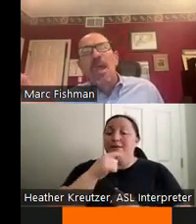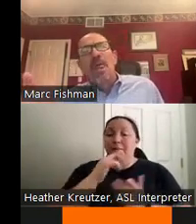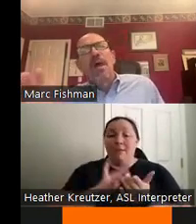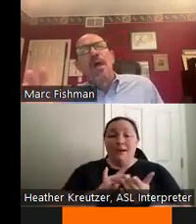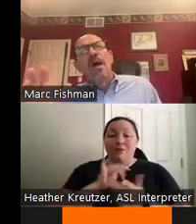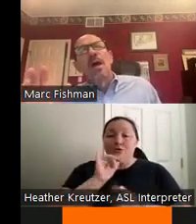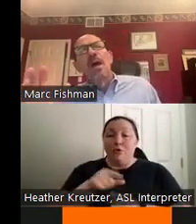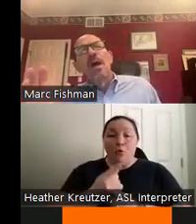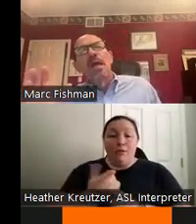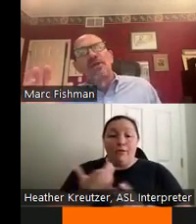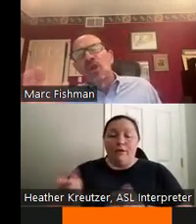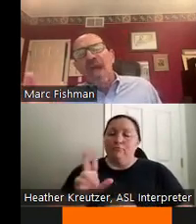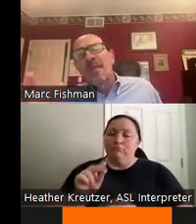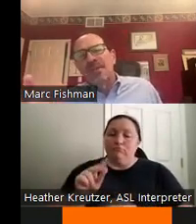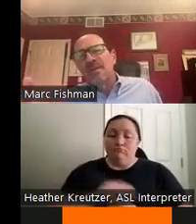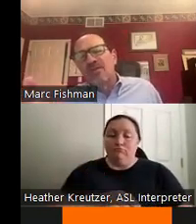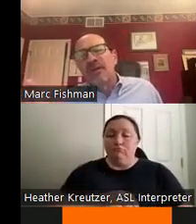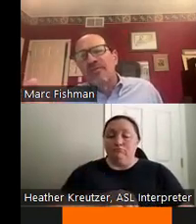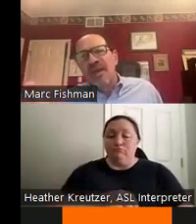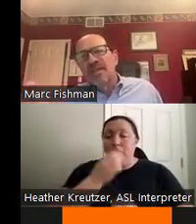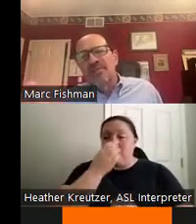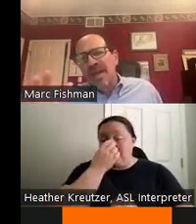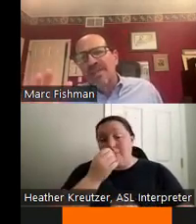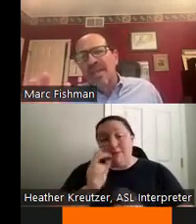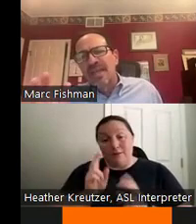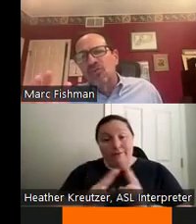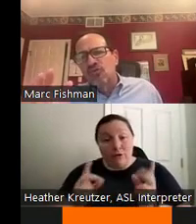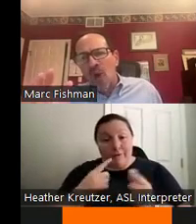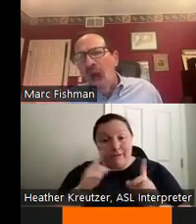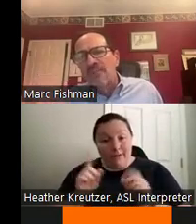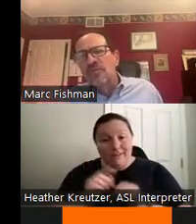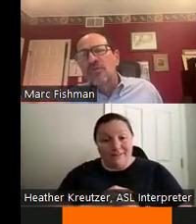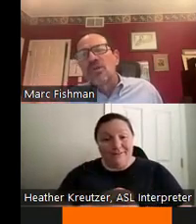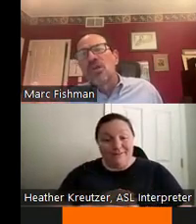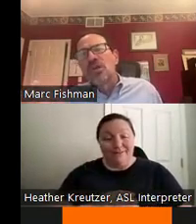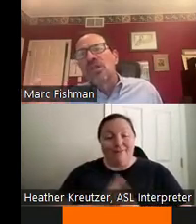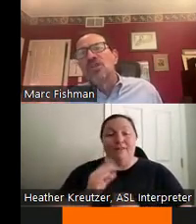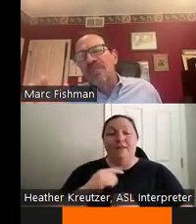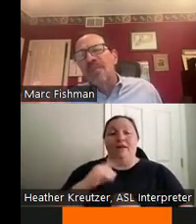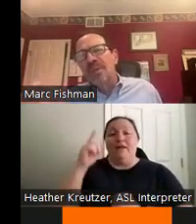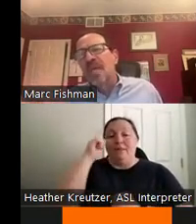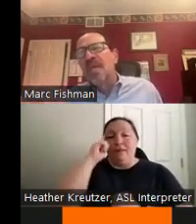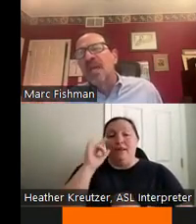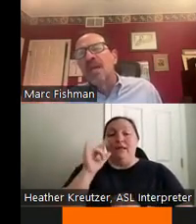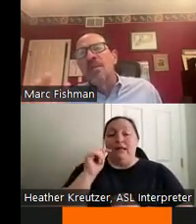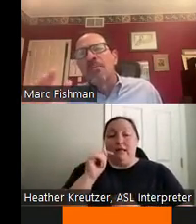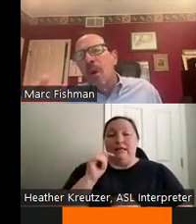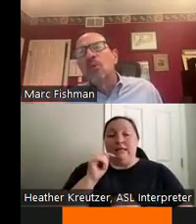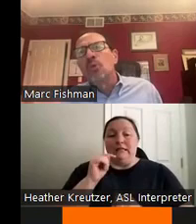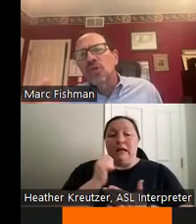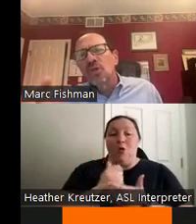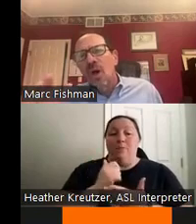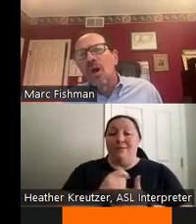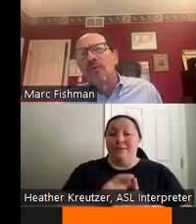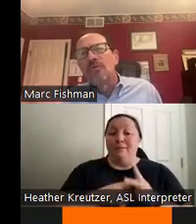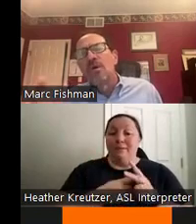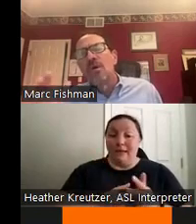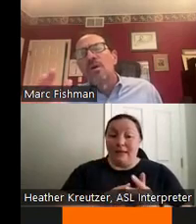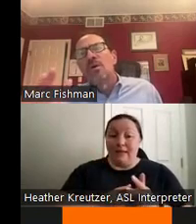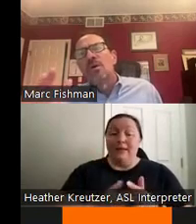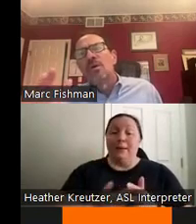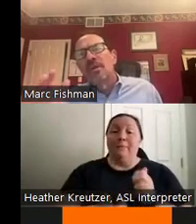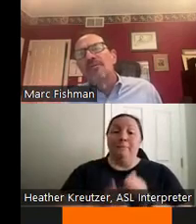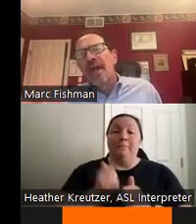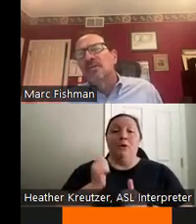thing. It does happen to be very effective. And I think it drives, at least at the beginning, most